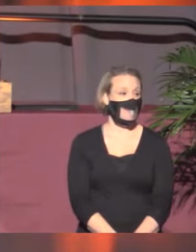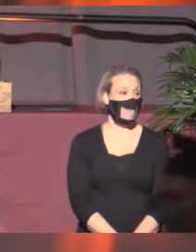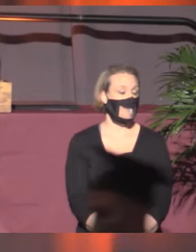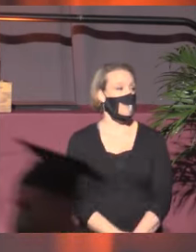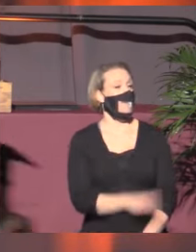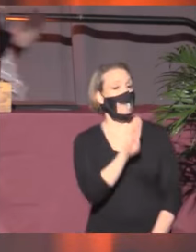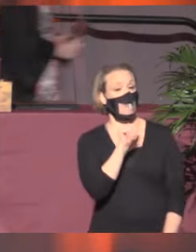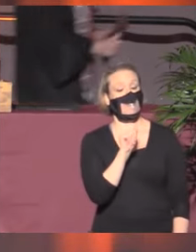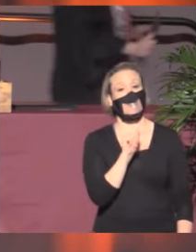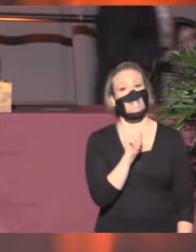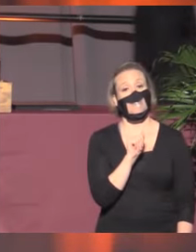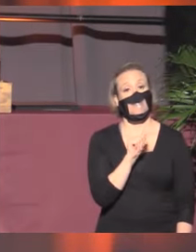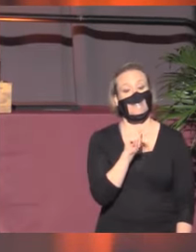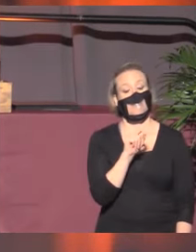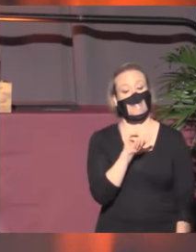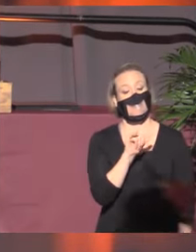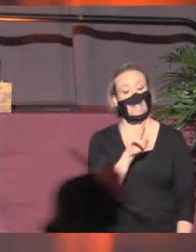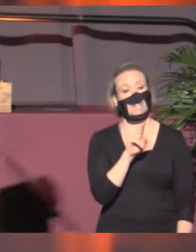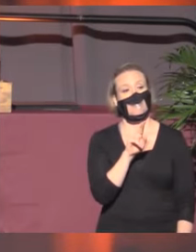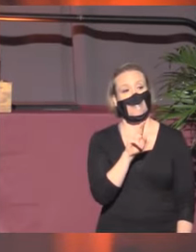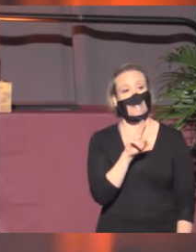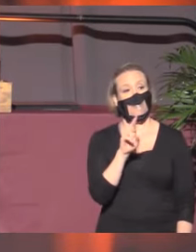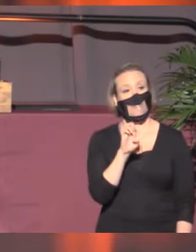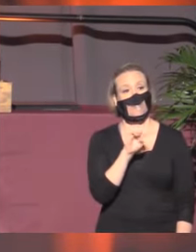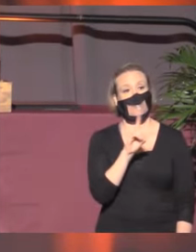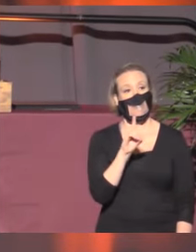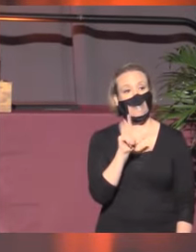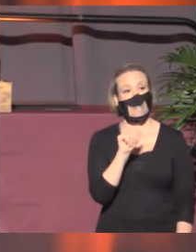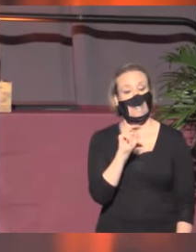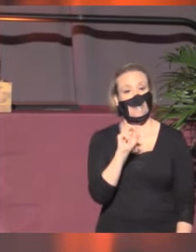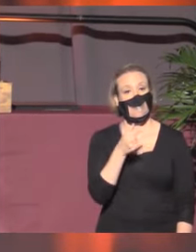Bachelor of Arts, Tyler Reed Leininger.